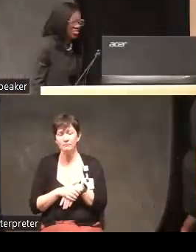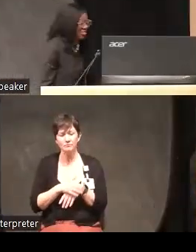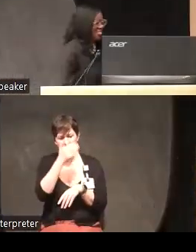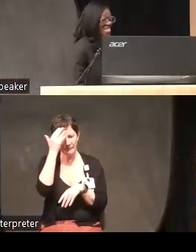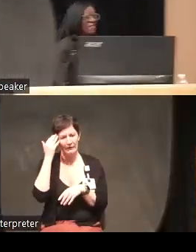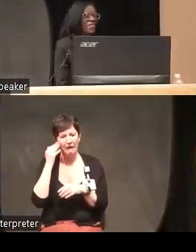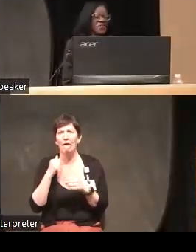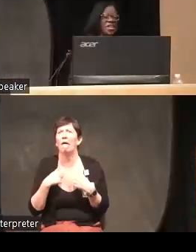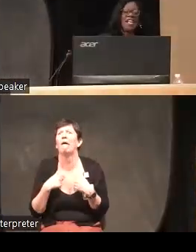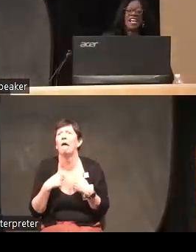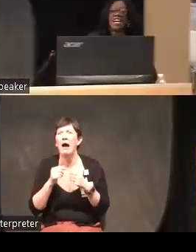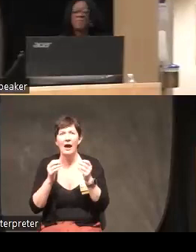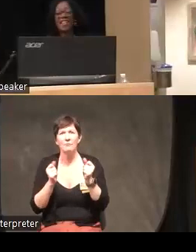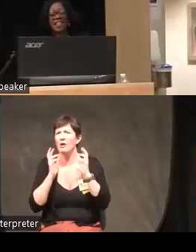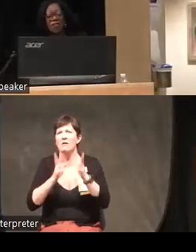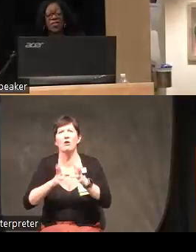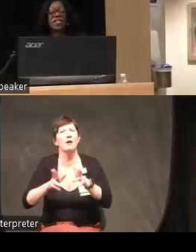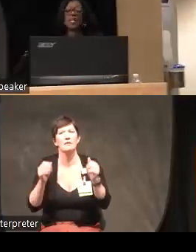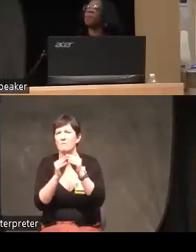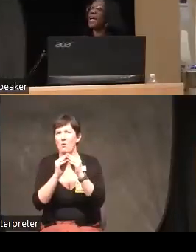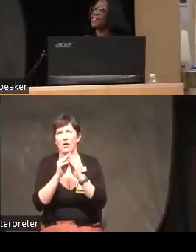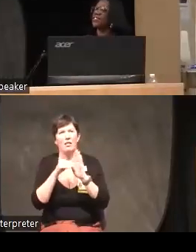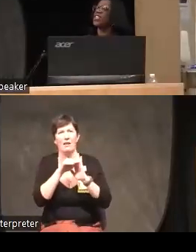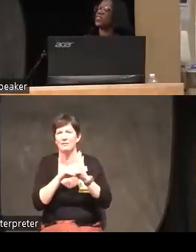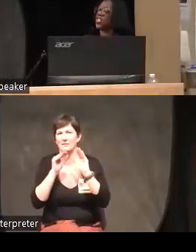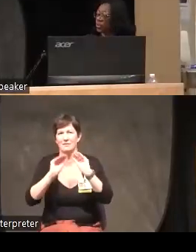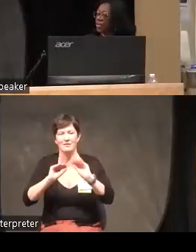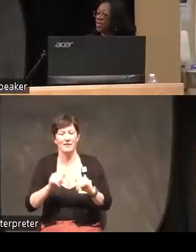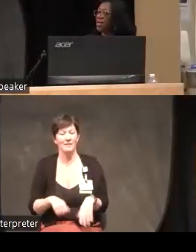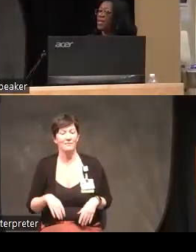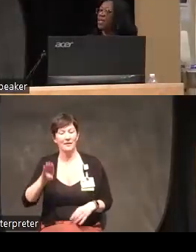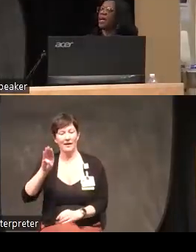there's 16, I better speed up. The first one is that biases are neither